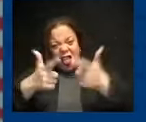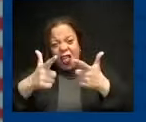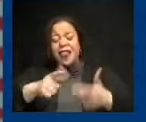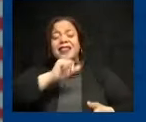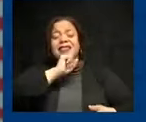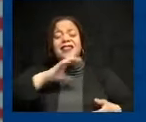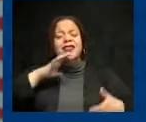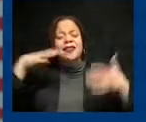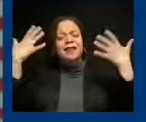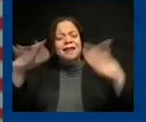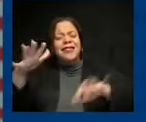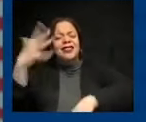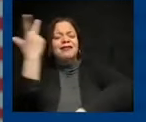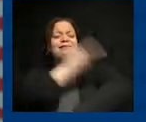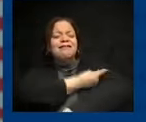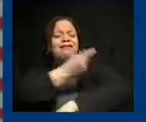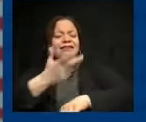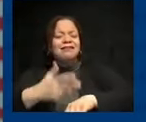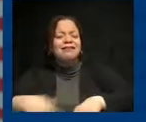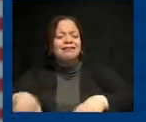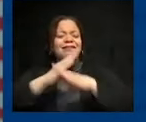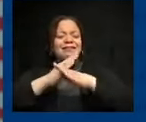your horns if you've been vaccinated.